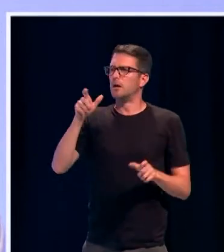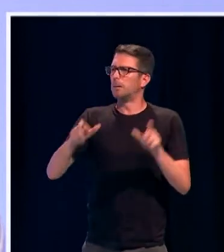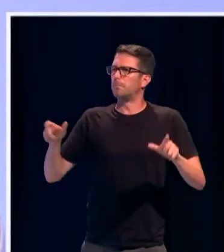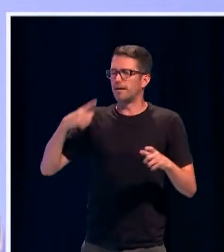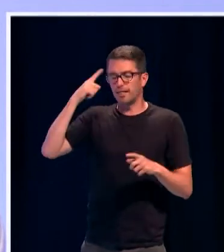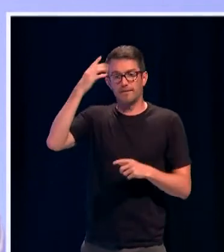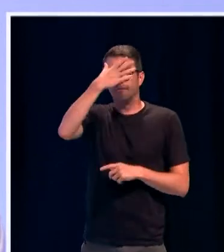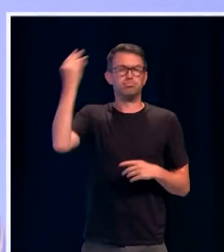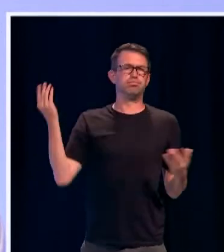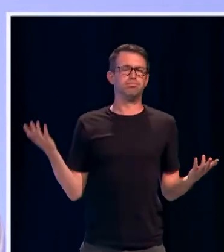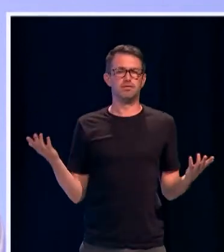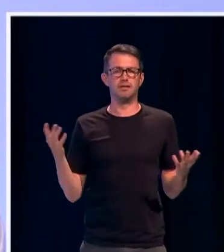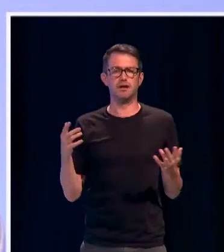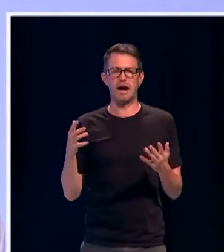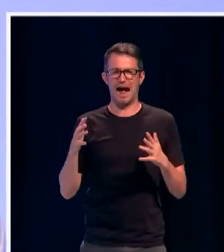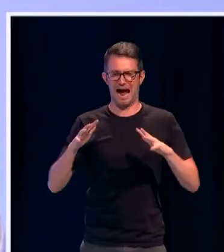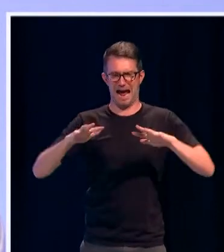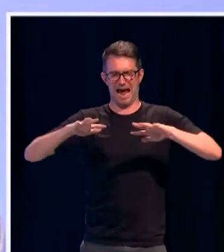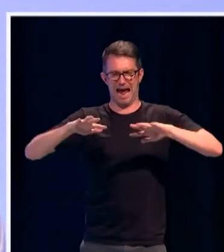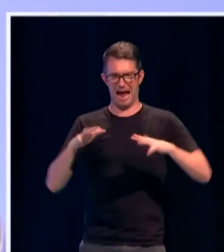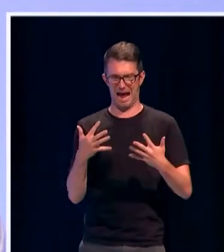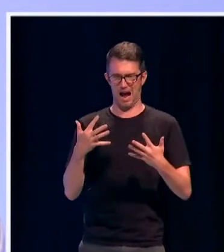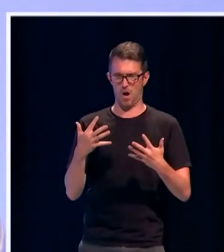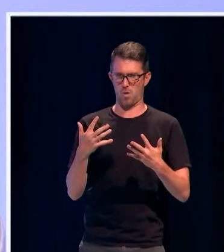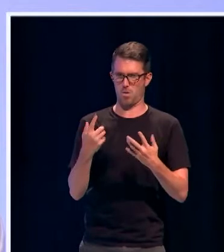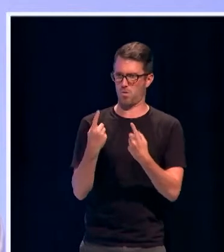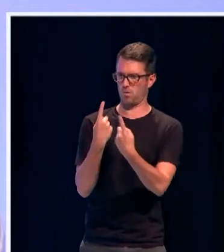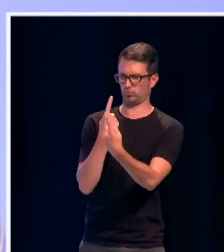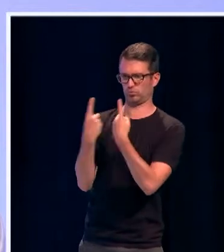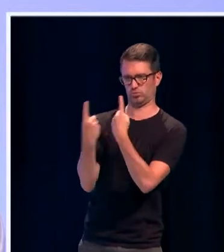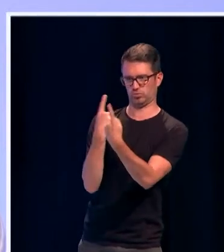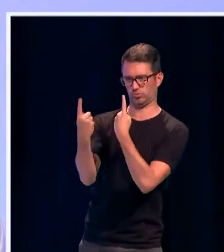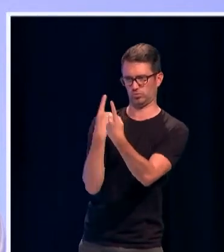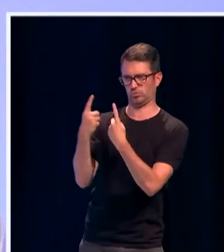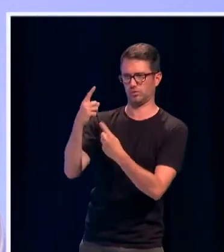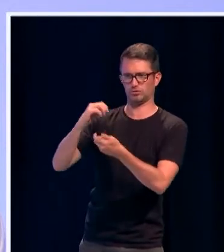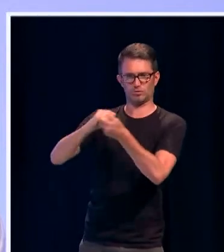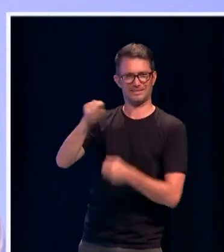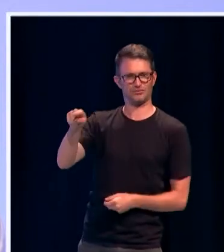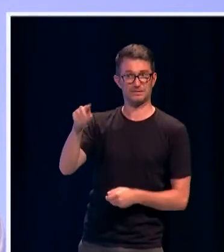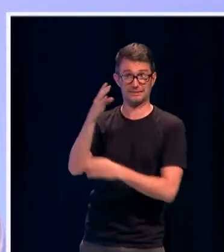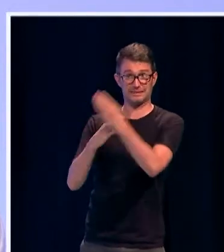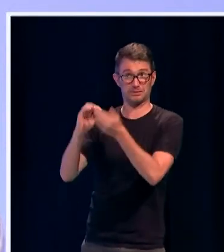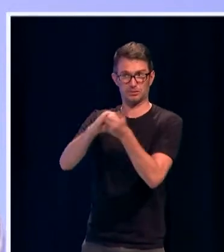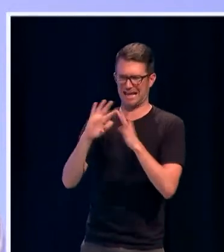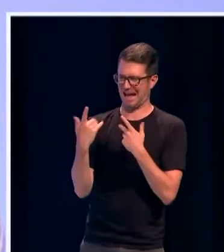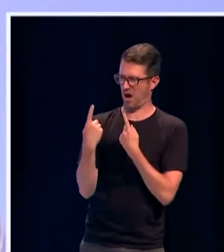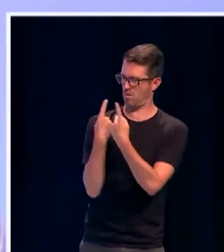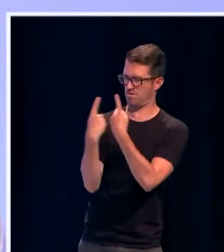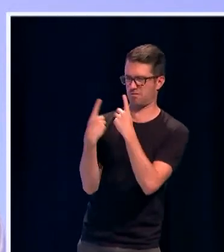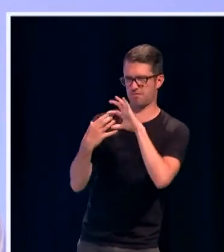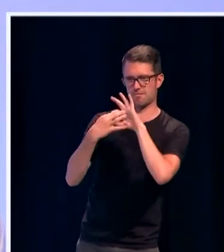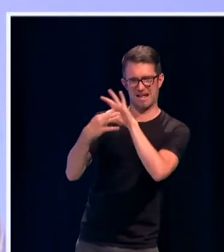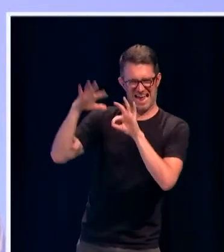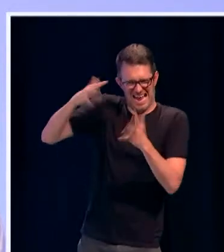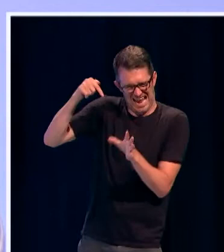DPOs in policy dialogue, in meaningfully engaging with DPOs in how to actually design and implement aid programs. Because